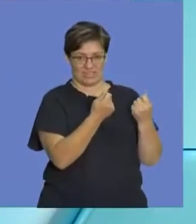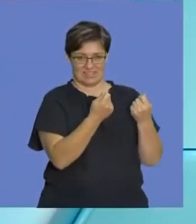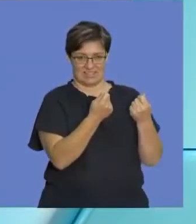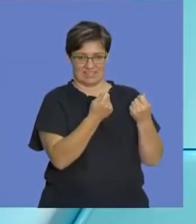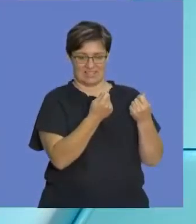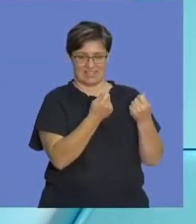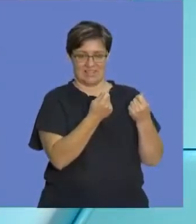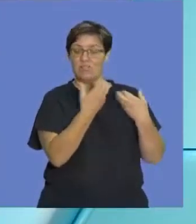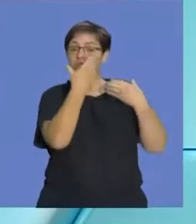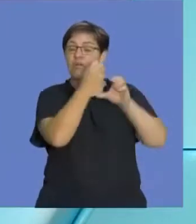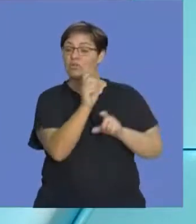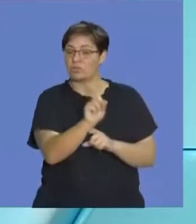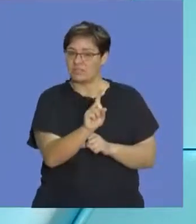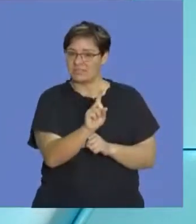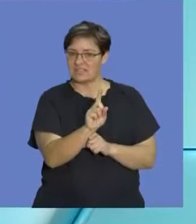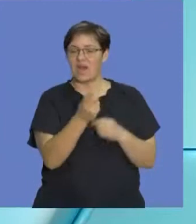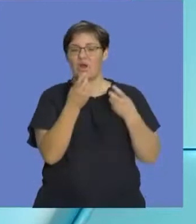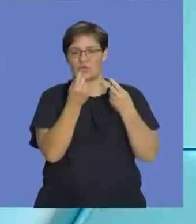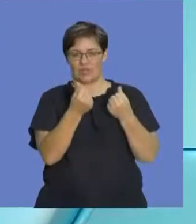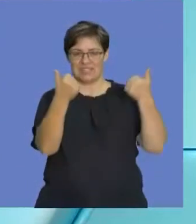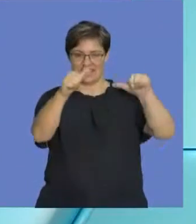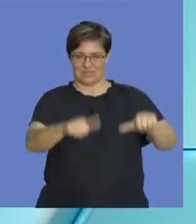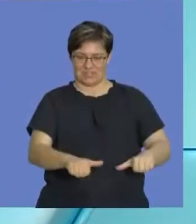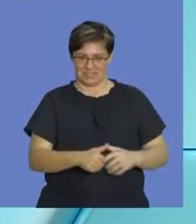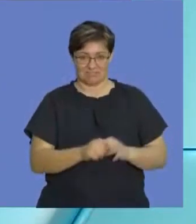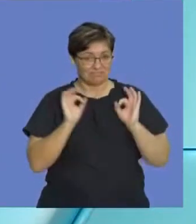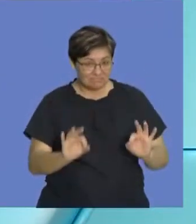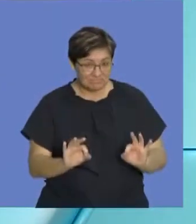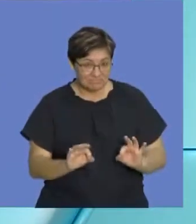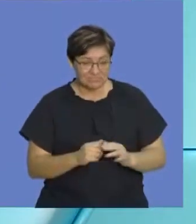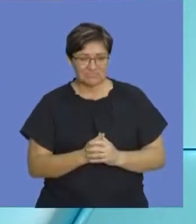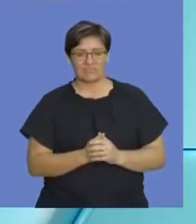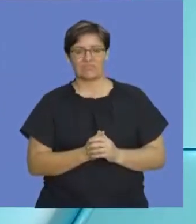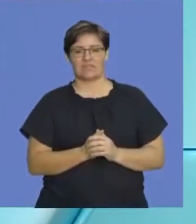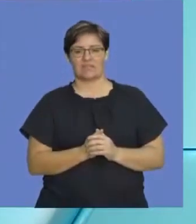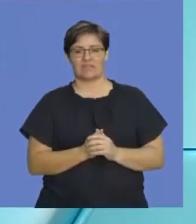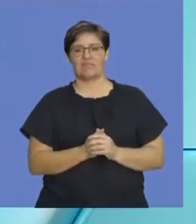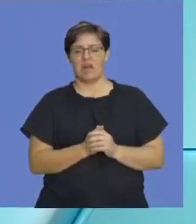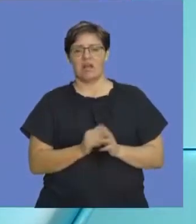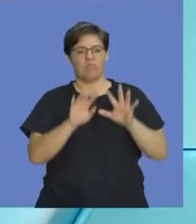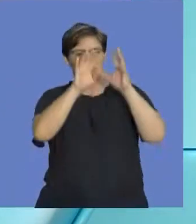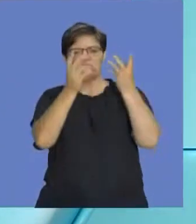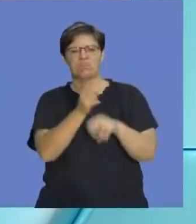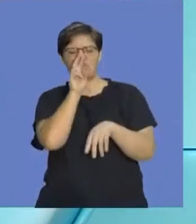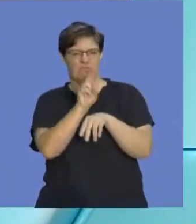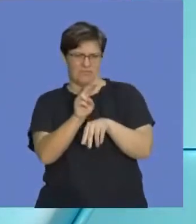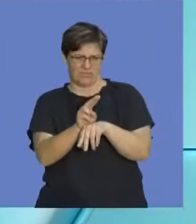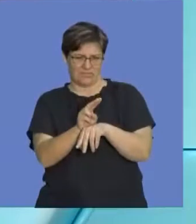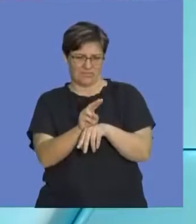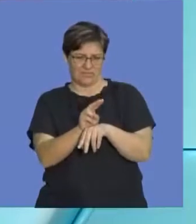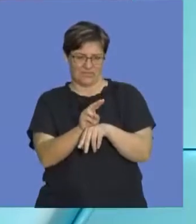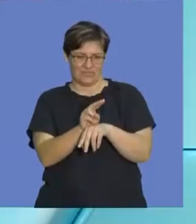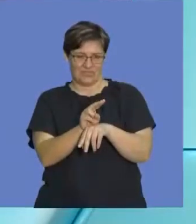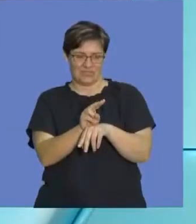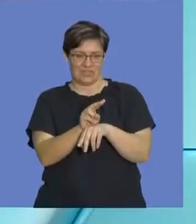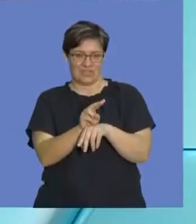our focus is on cost accounting. Got that? Okay, so that's an overview. That's just an